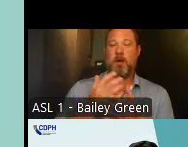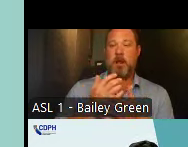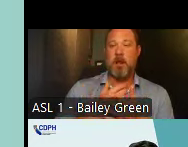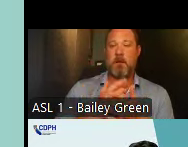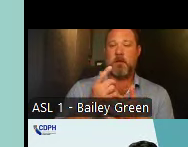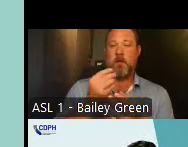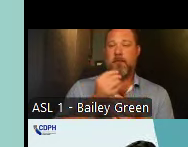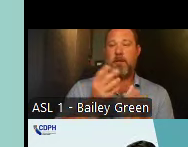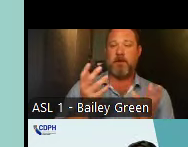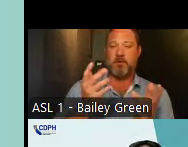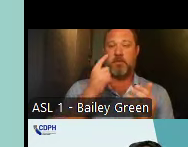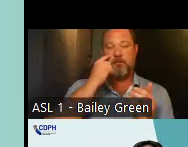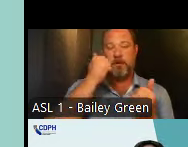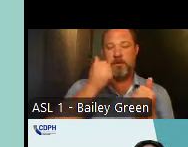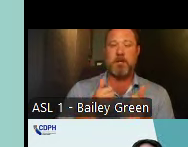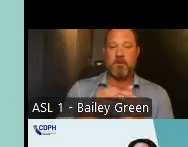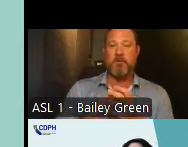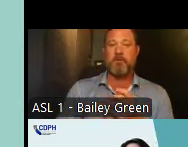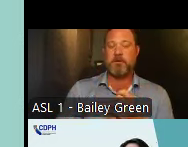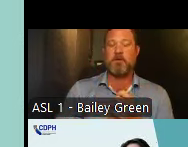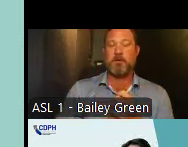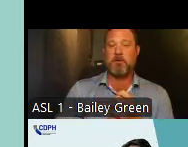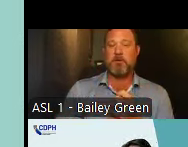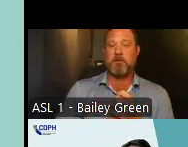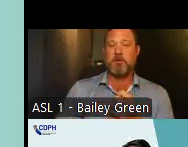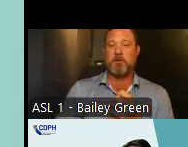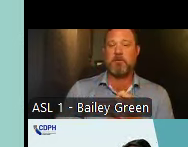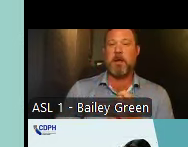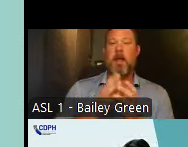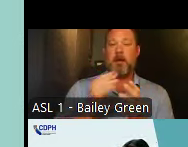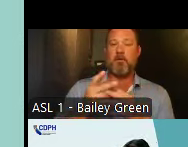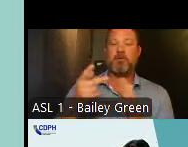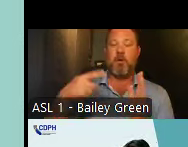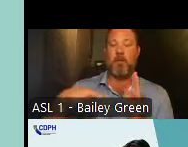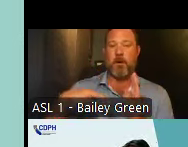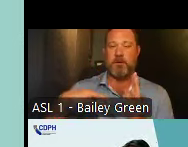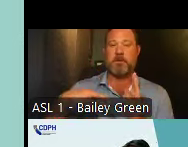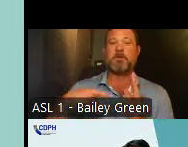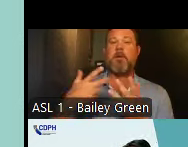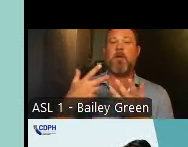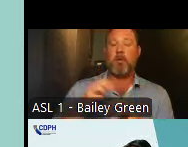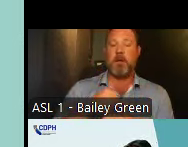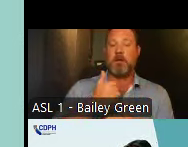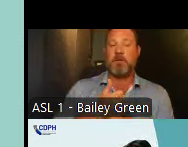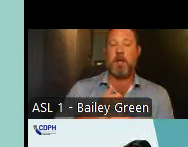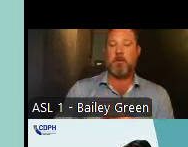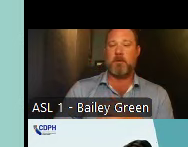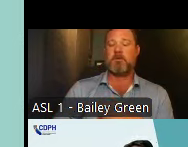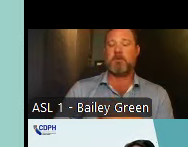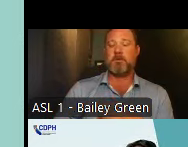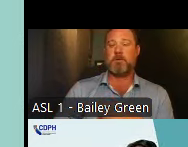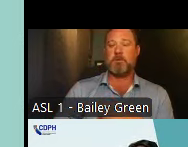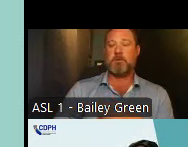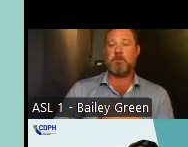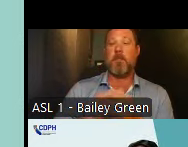neurodegenerative disease information other than Parkinson's disease, which has already been established. So